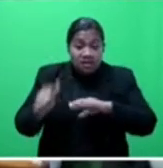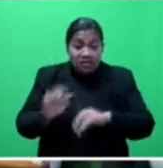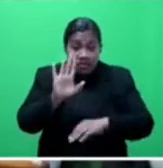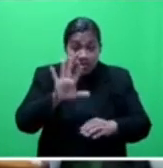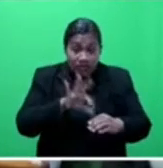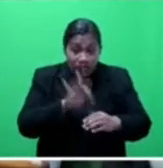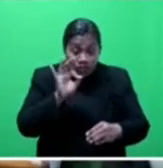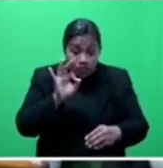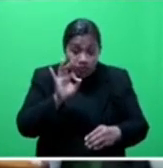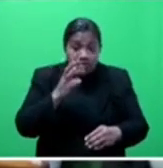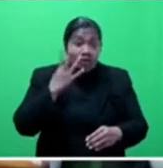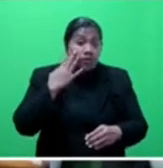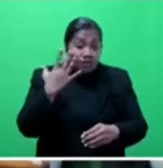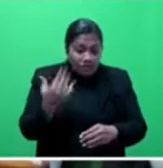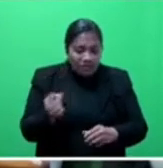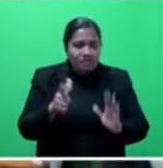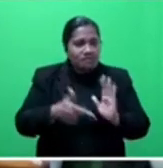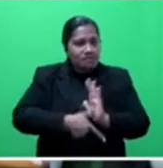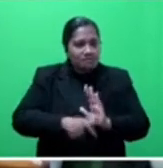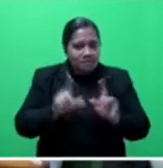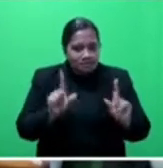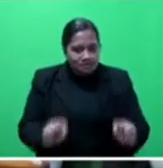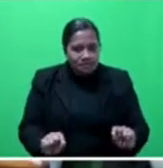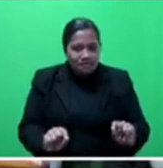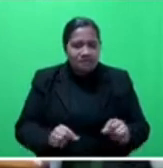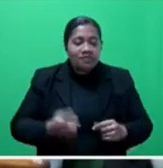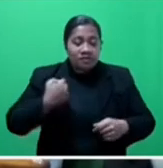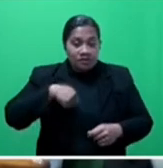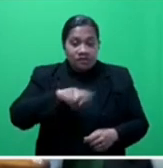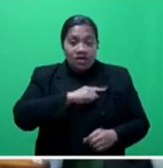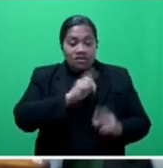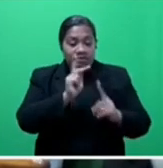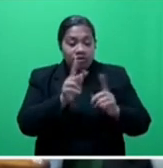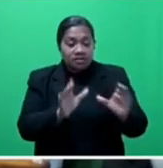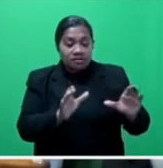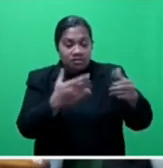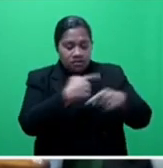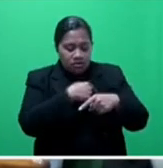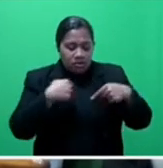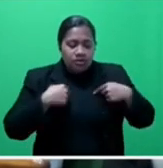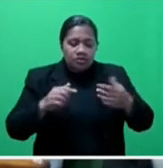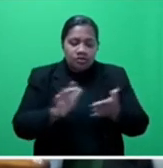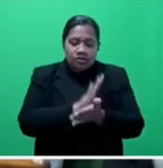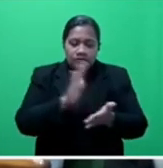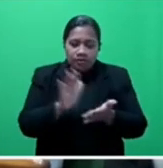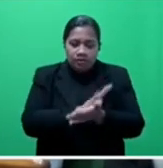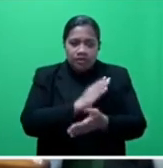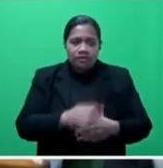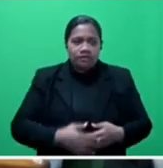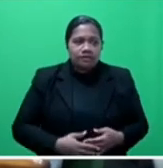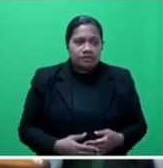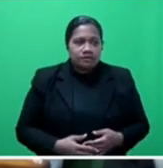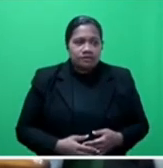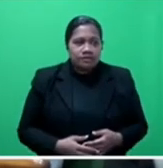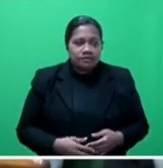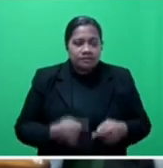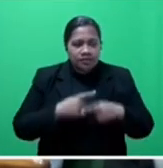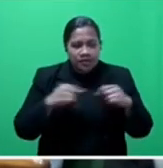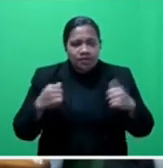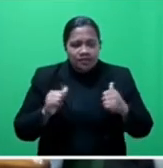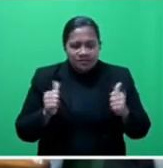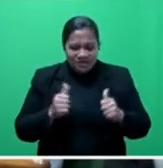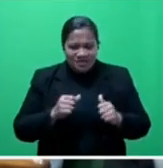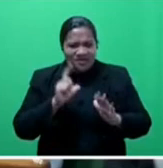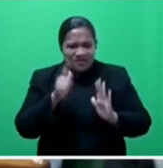where you had the chance to do so. For us as a political party, we are happy to have gone through our period of uncertainty.